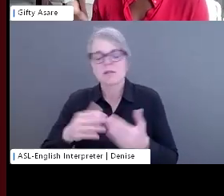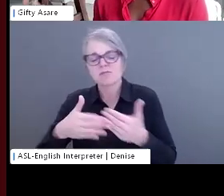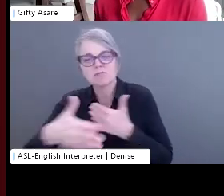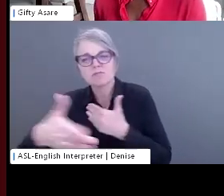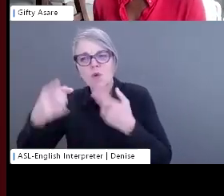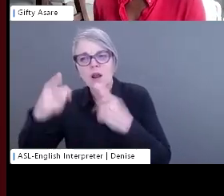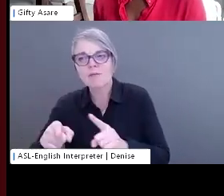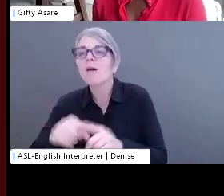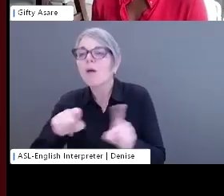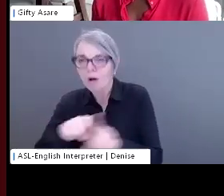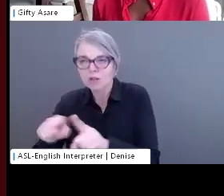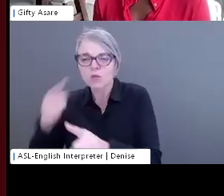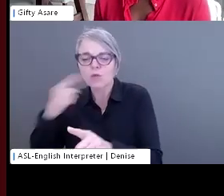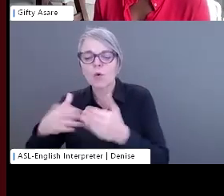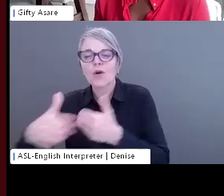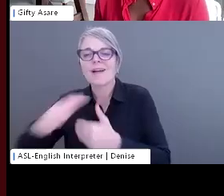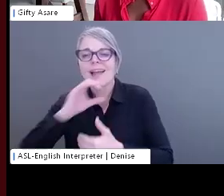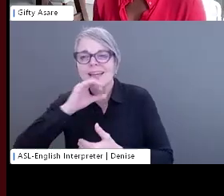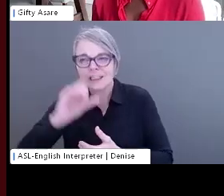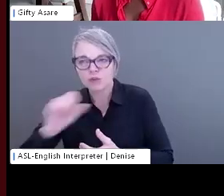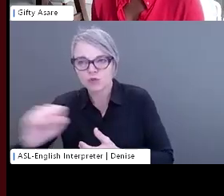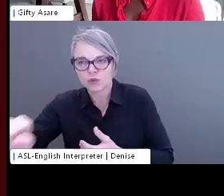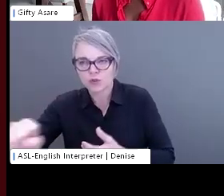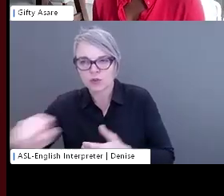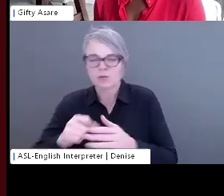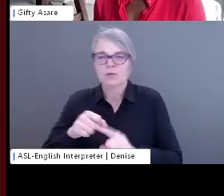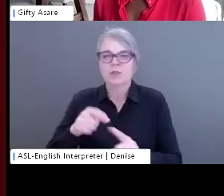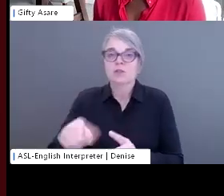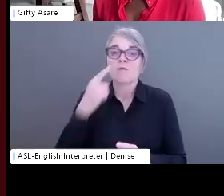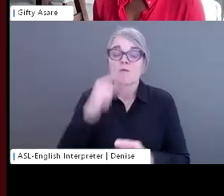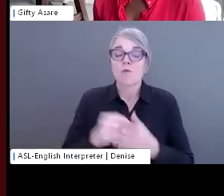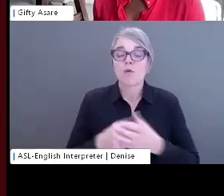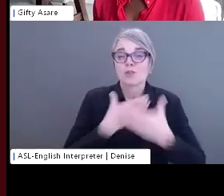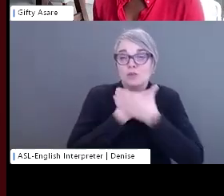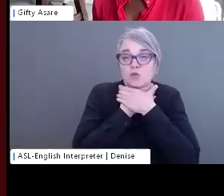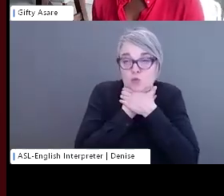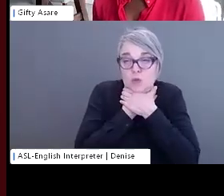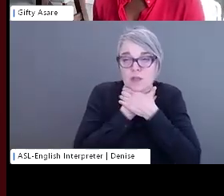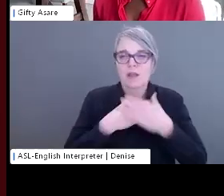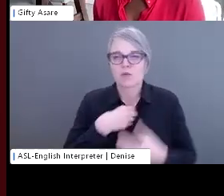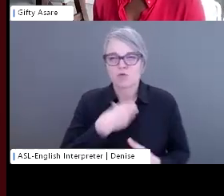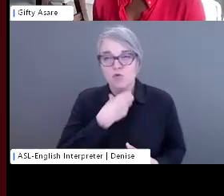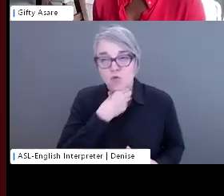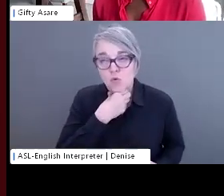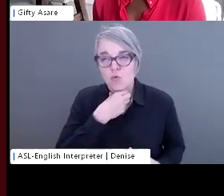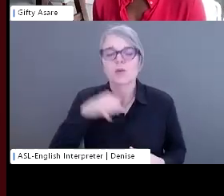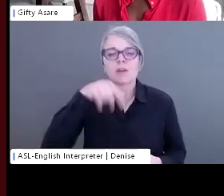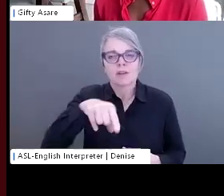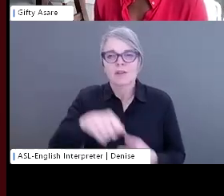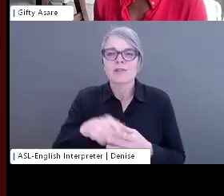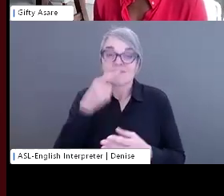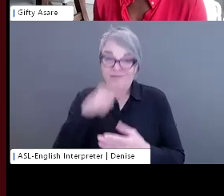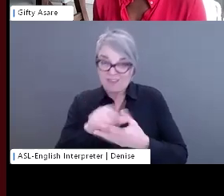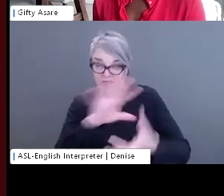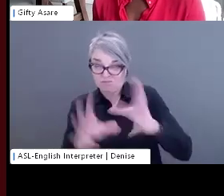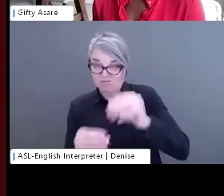oxygen means over time. And so noting that strangulation and choking together accounted for about half of the